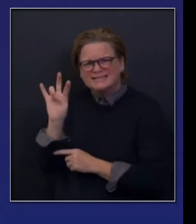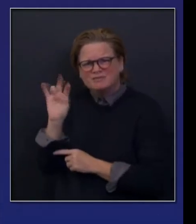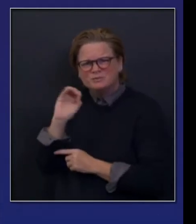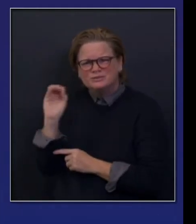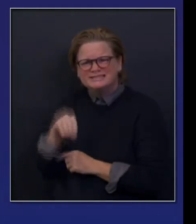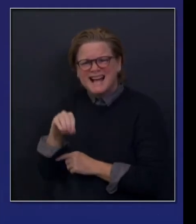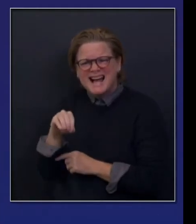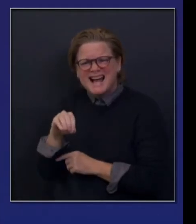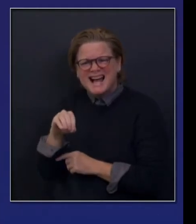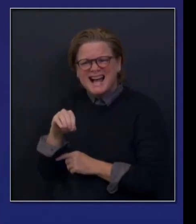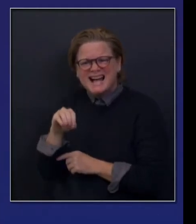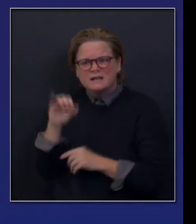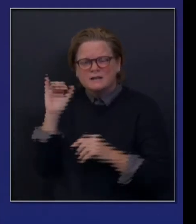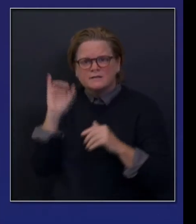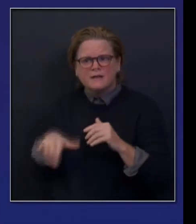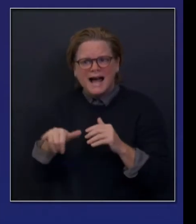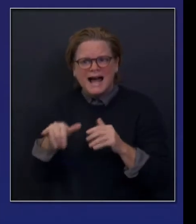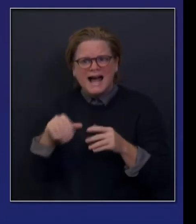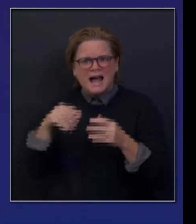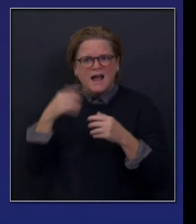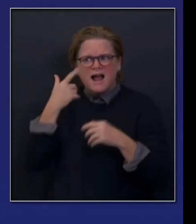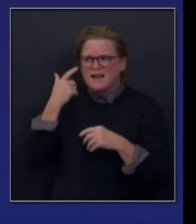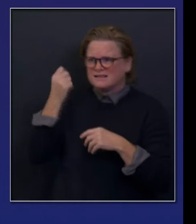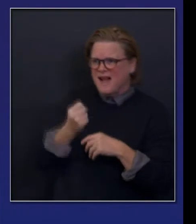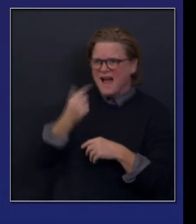of the state. 5.7%